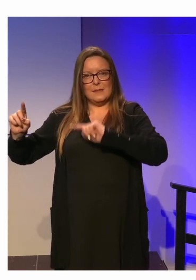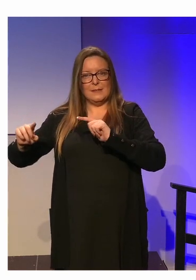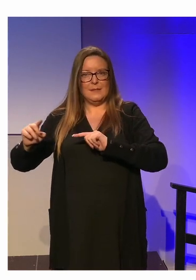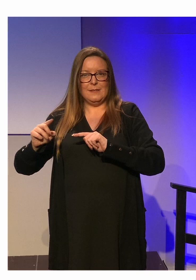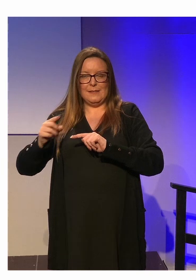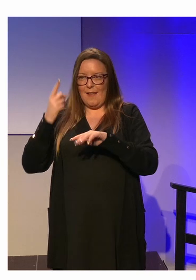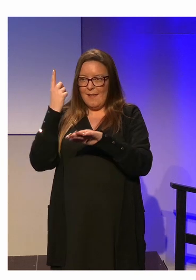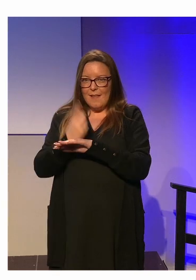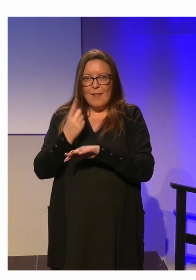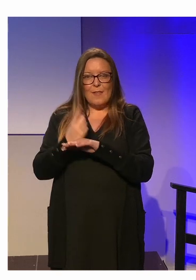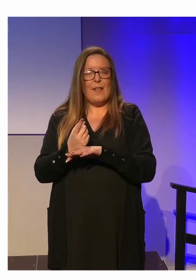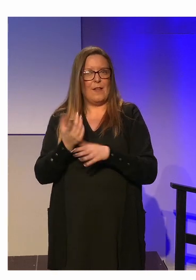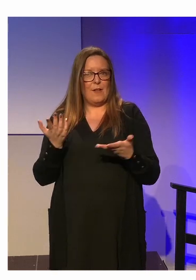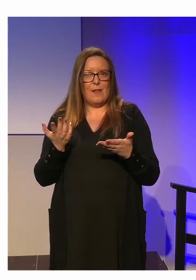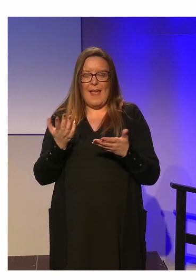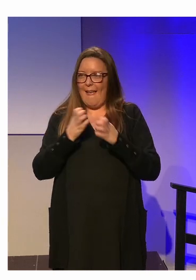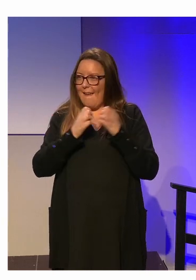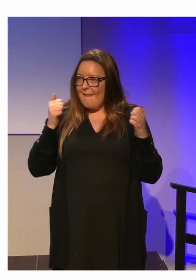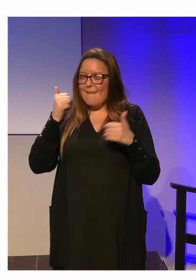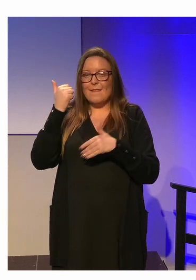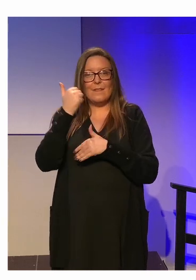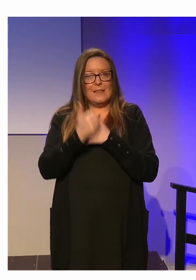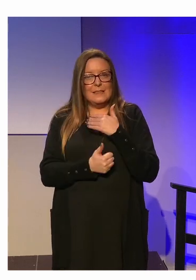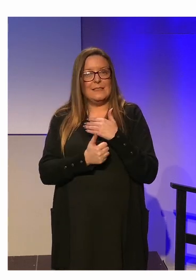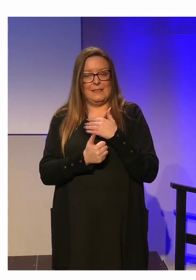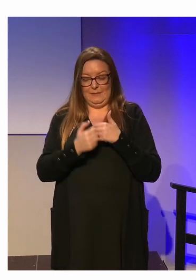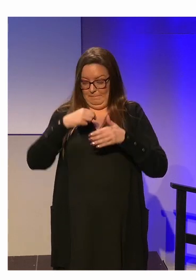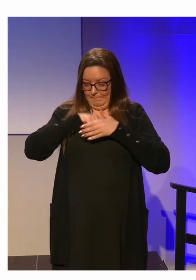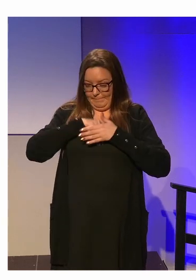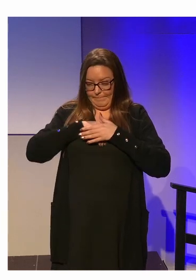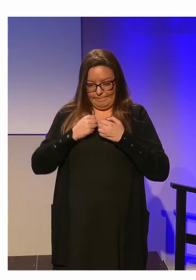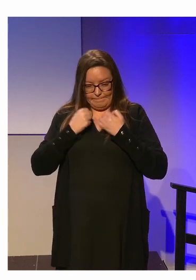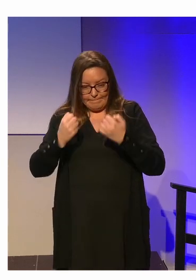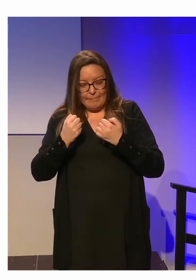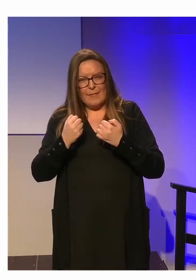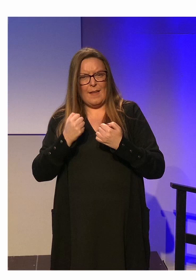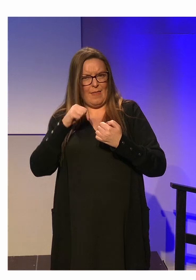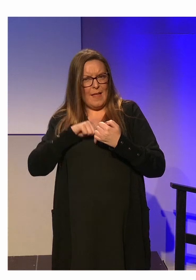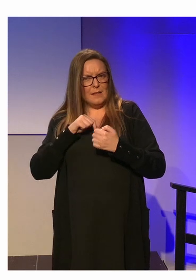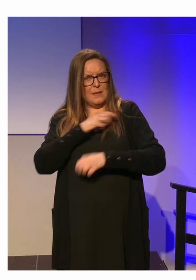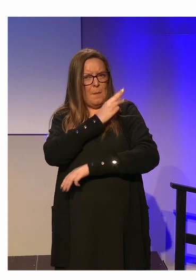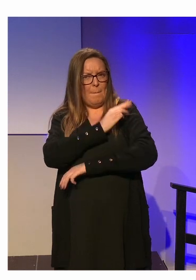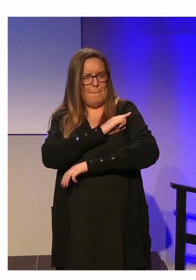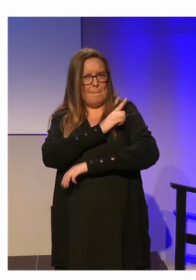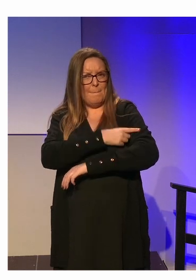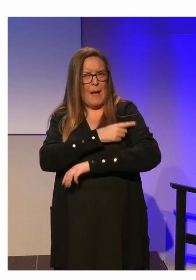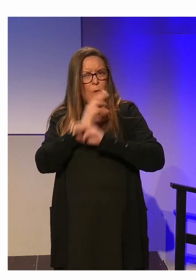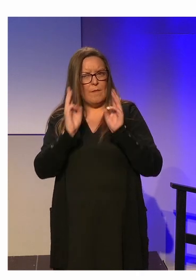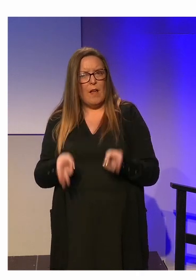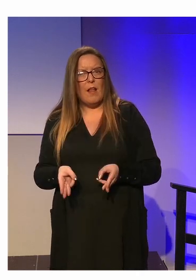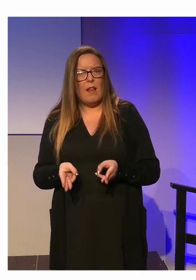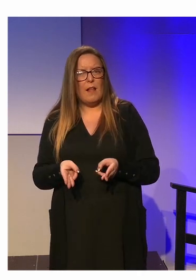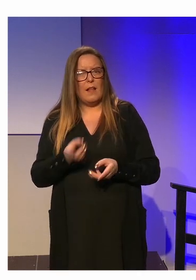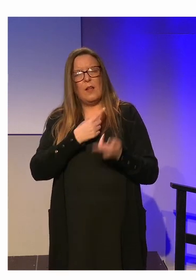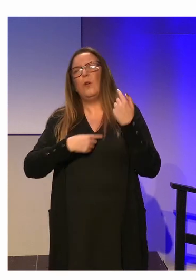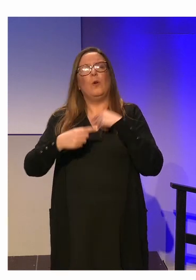It is predictable. It is in every single one of us, and that's powerful. If we know that, then we know we